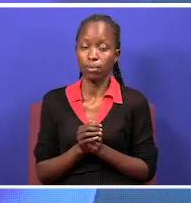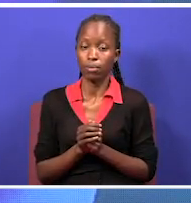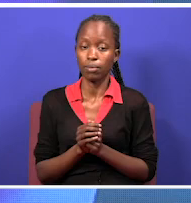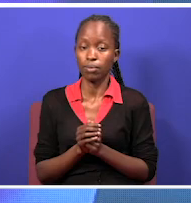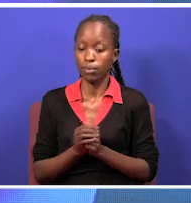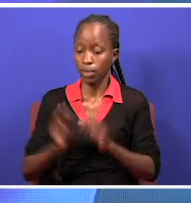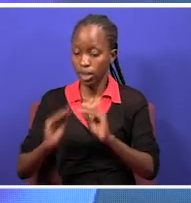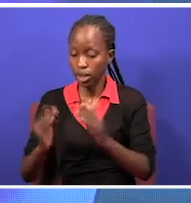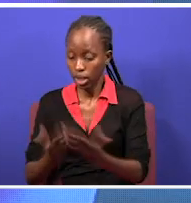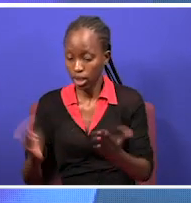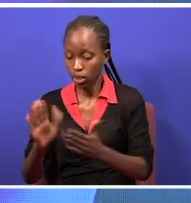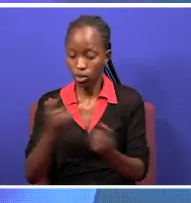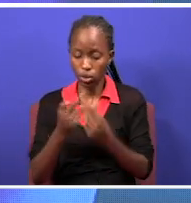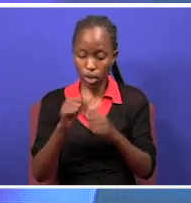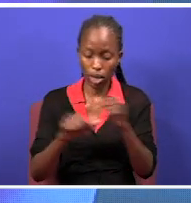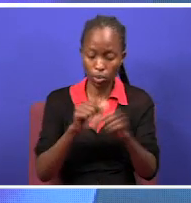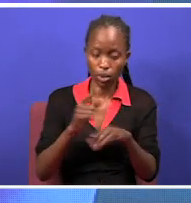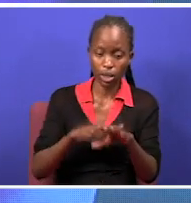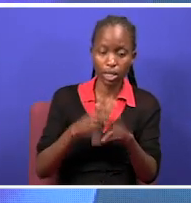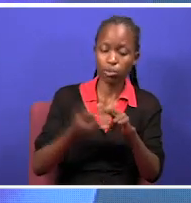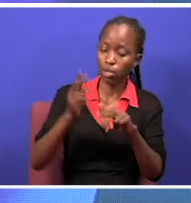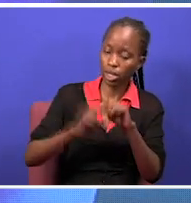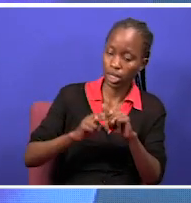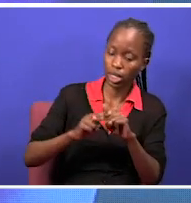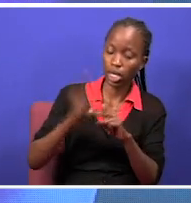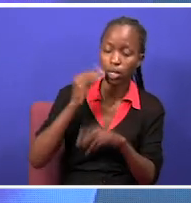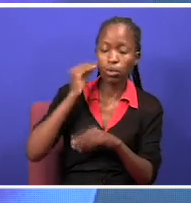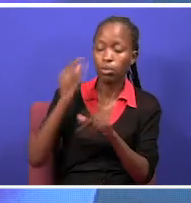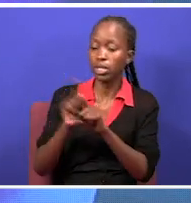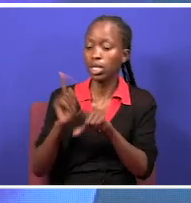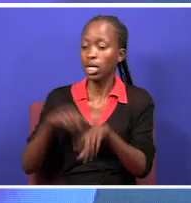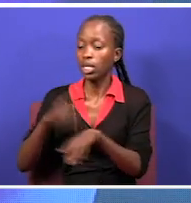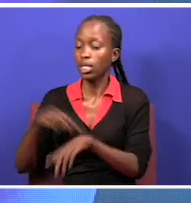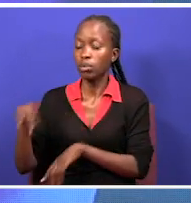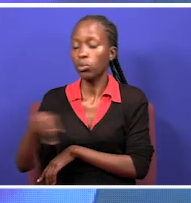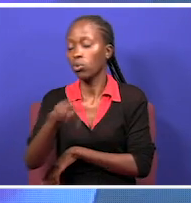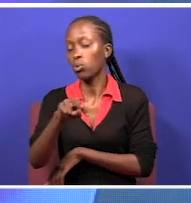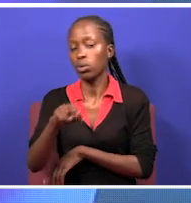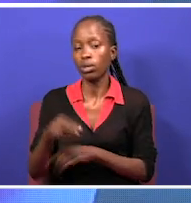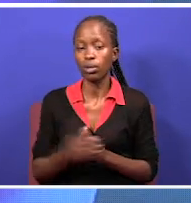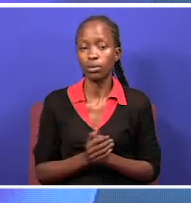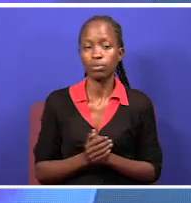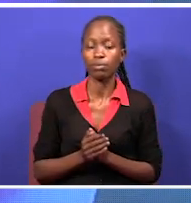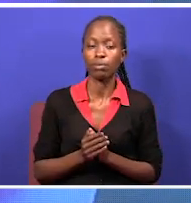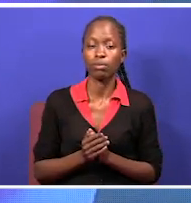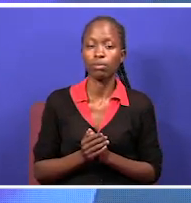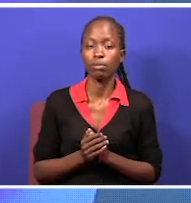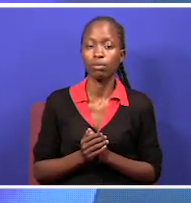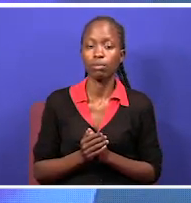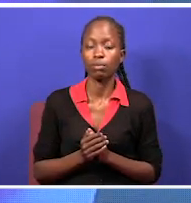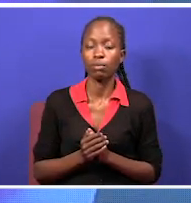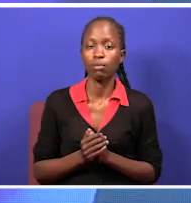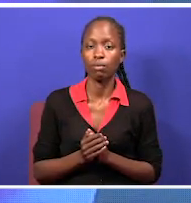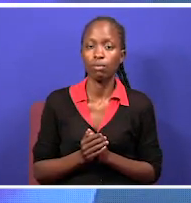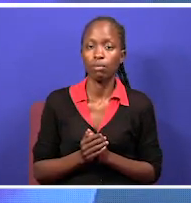children. Talk about them when you sit at home and when you walk along the road, when you lie down and when